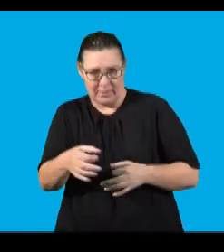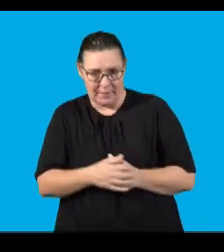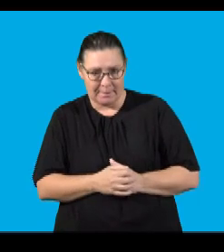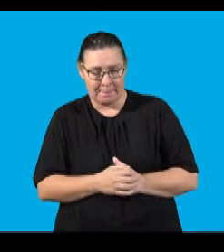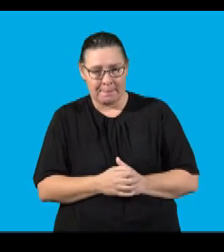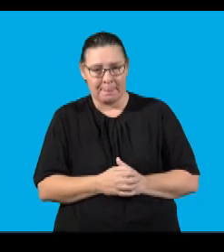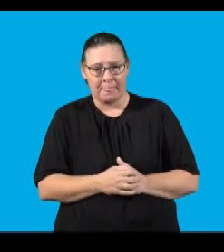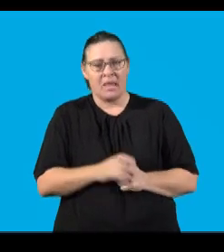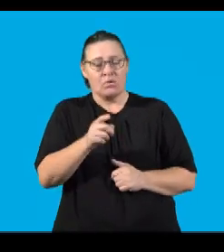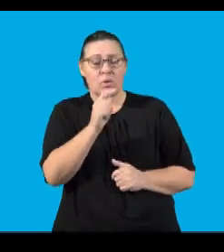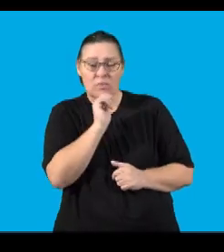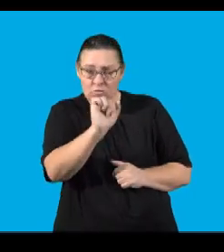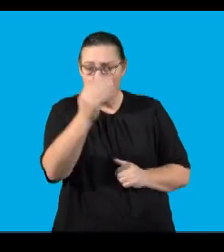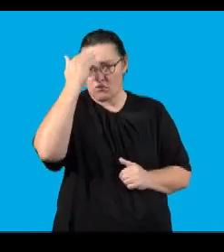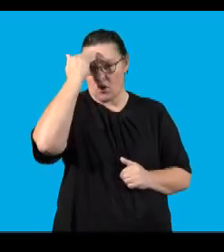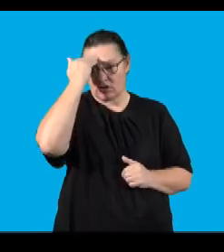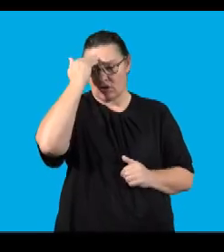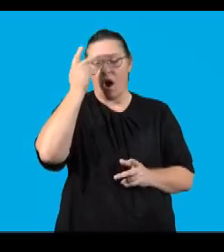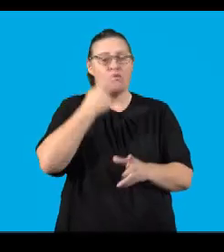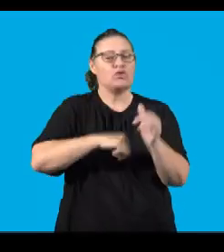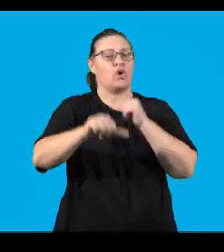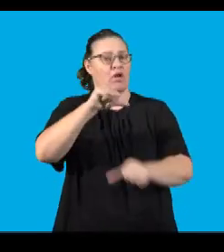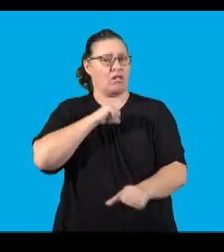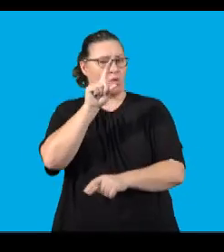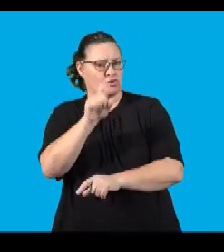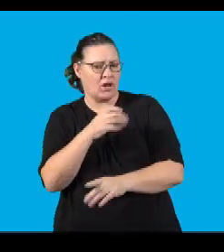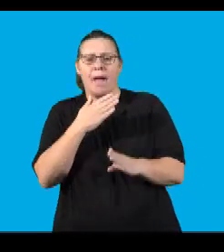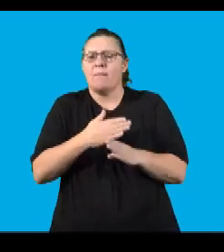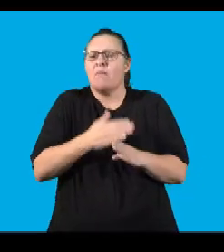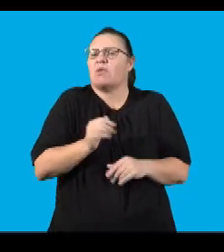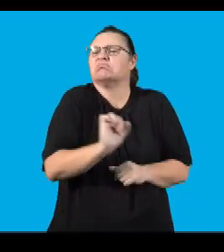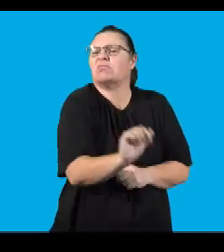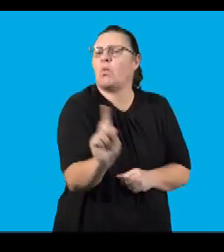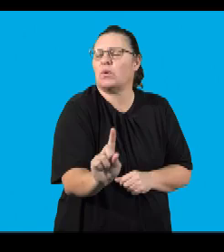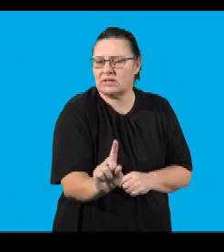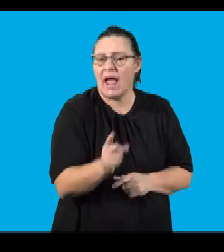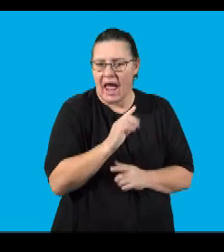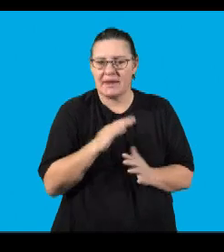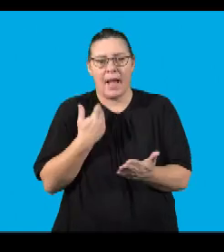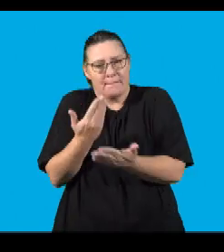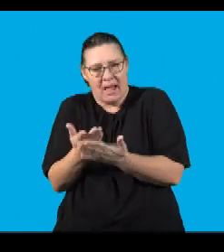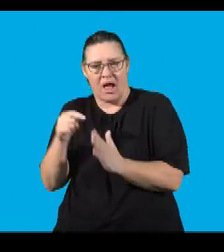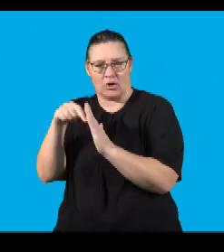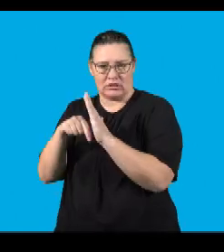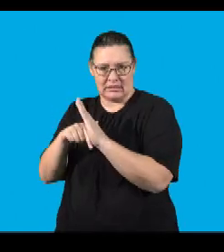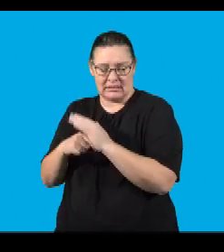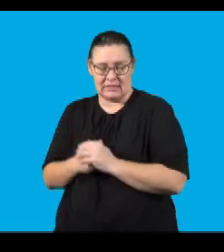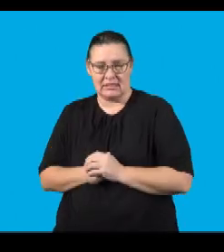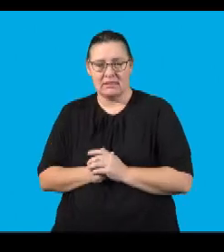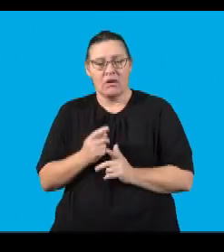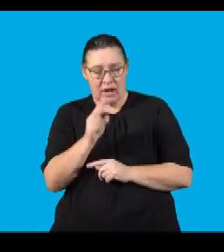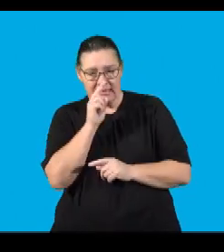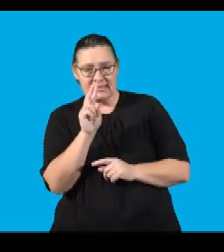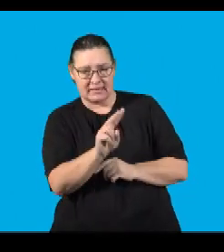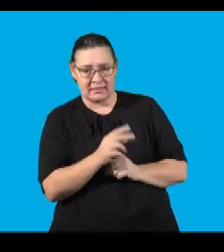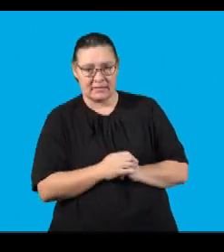paper. Again, you'll use your knowledge of rhetorical questions and their functions and apply that to the specific context. Here